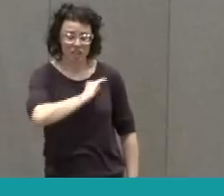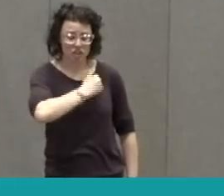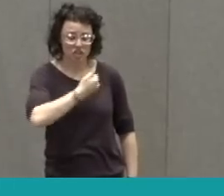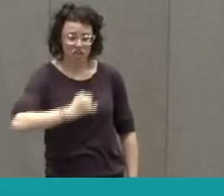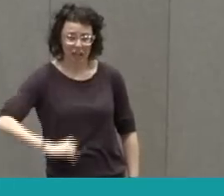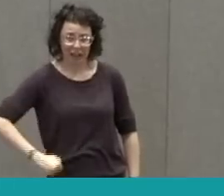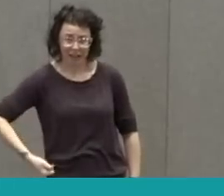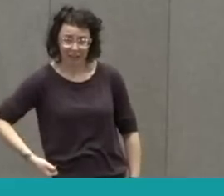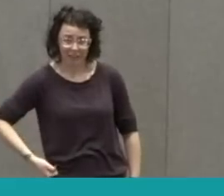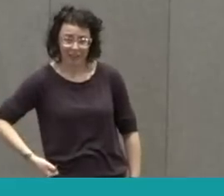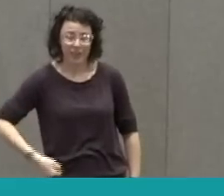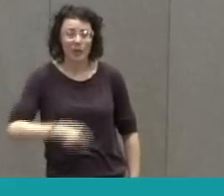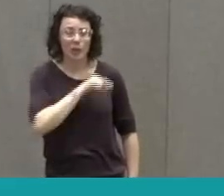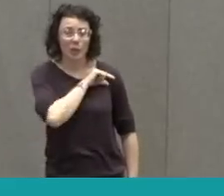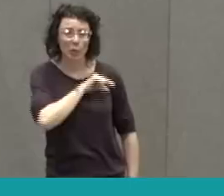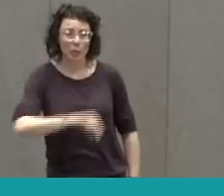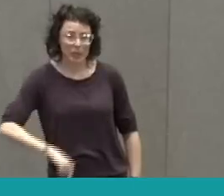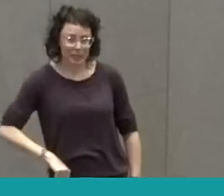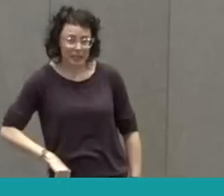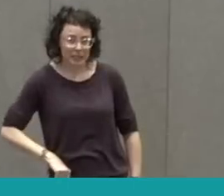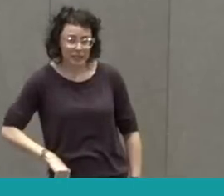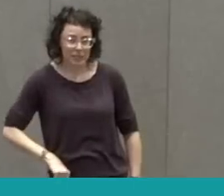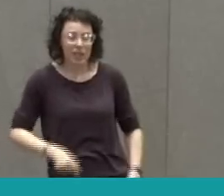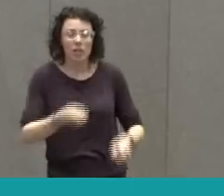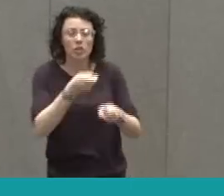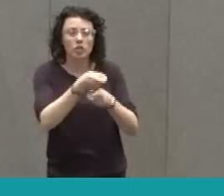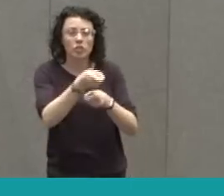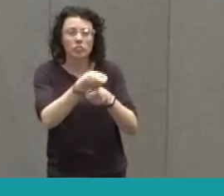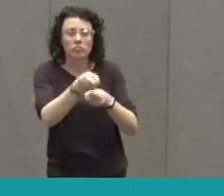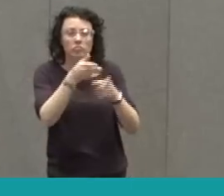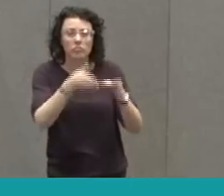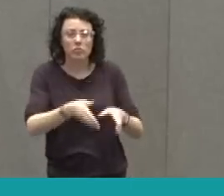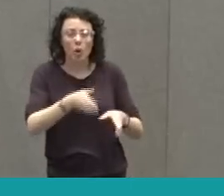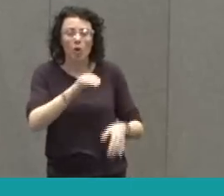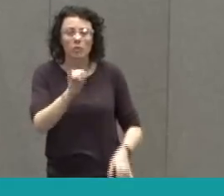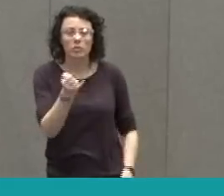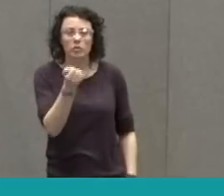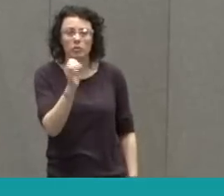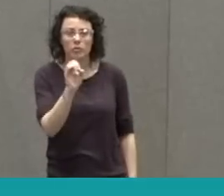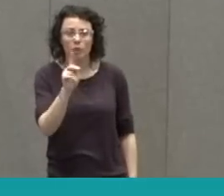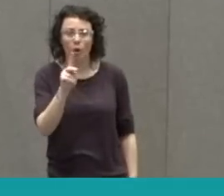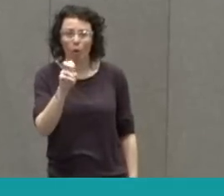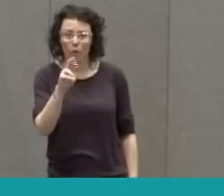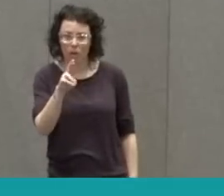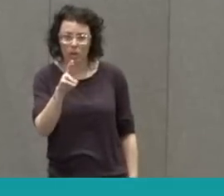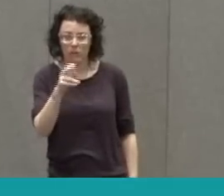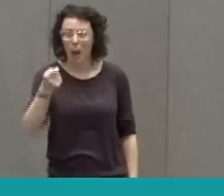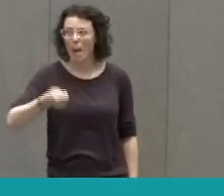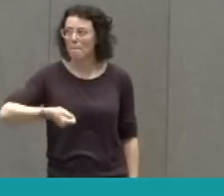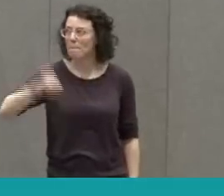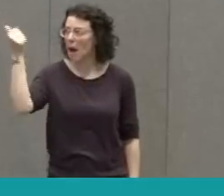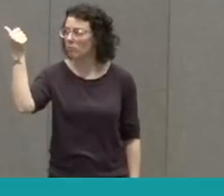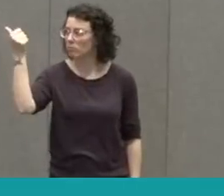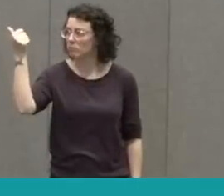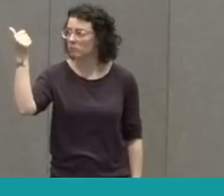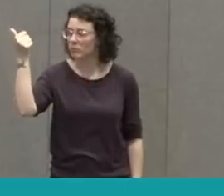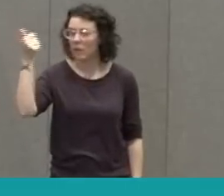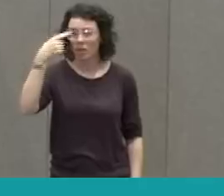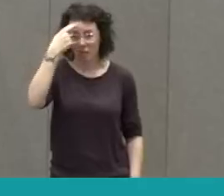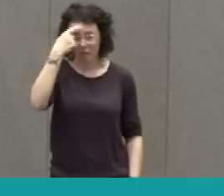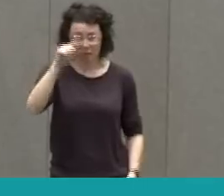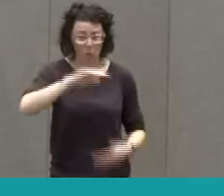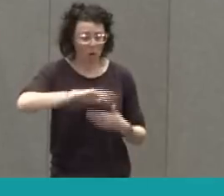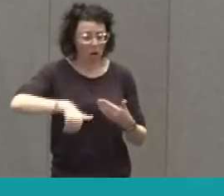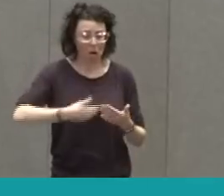and jokers. So I am going to do that of all your suits, all 4 suits. I'm going to do that. And then what you need